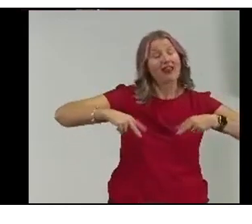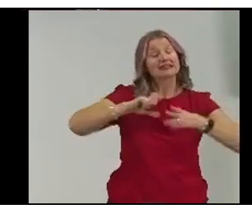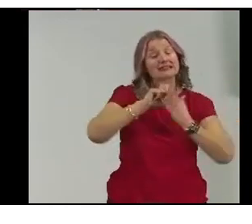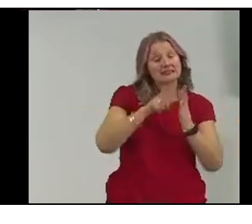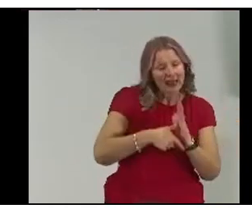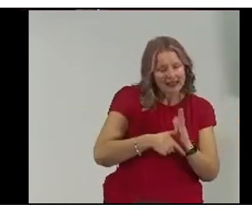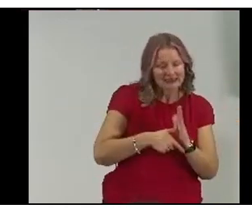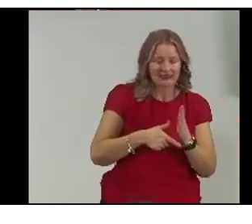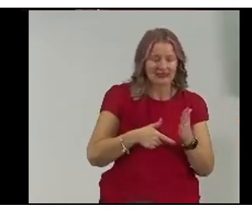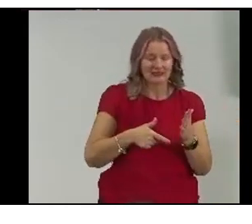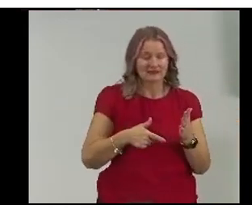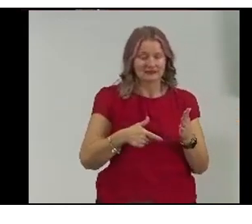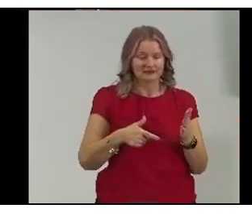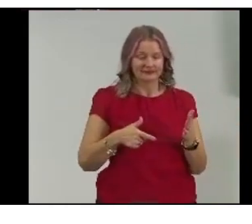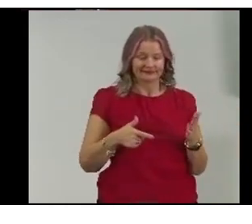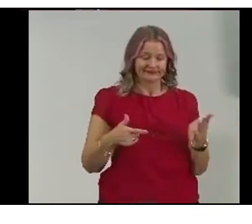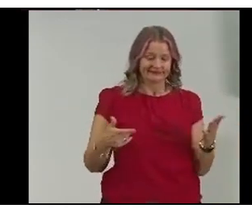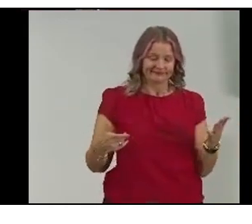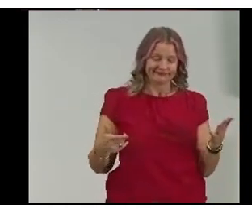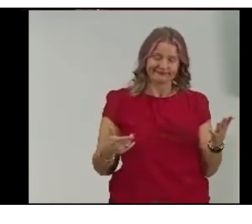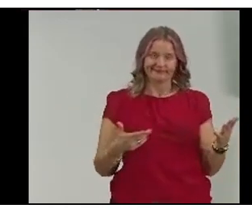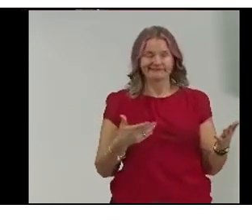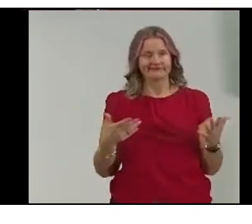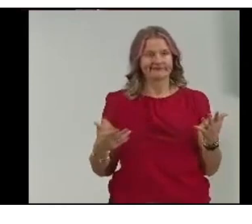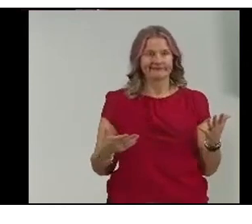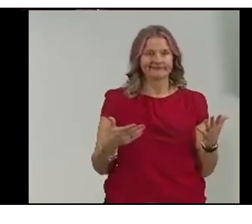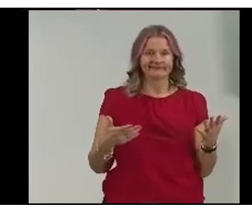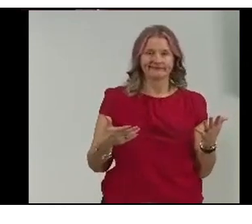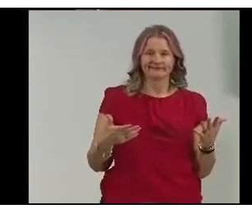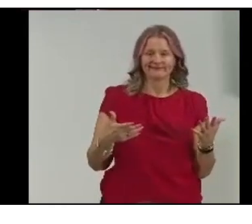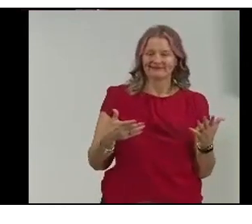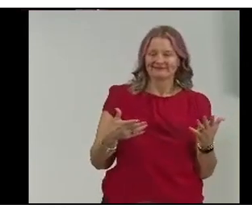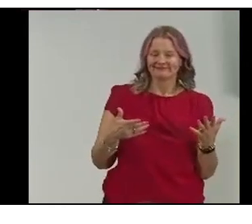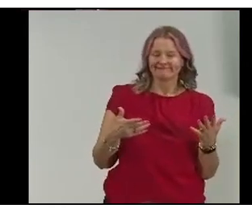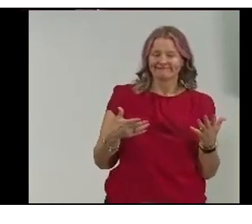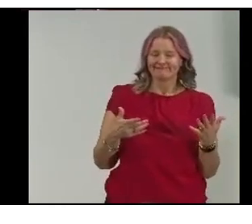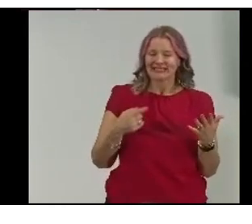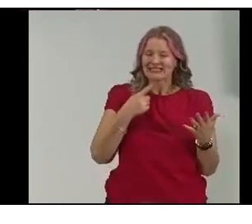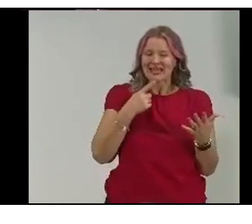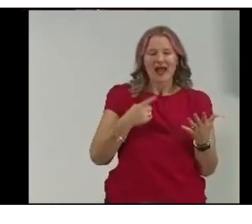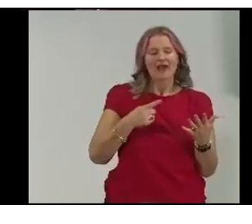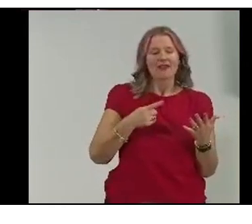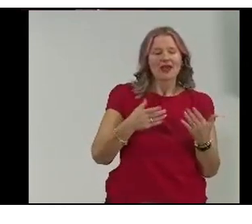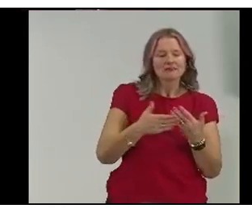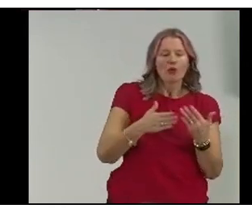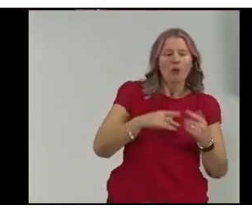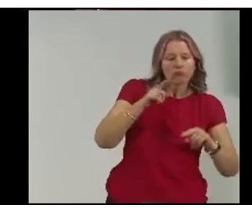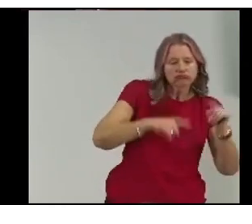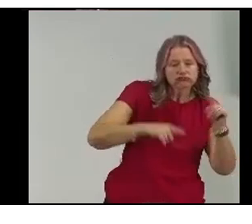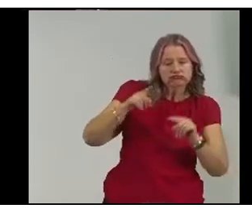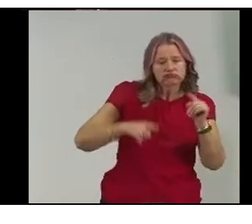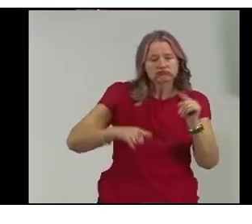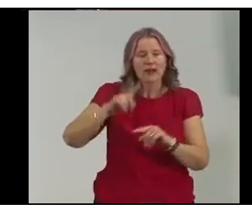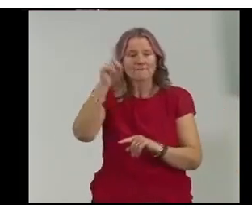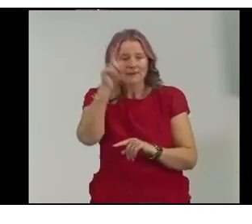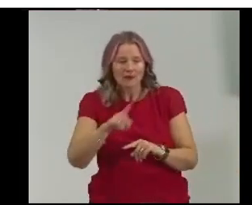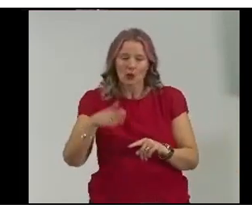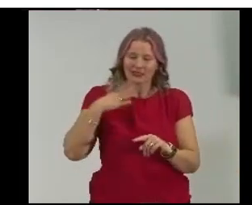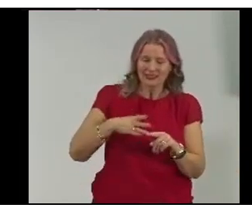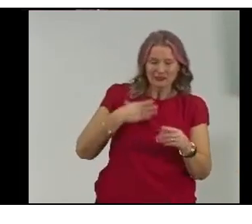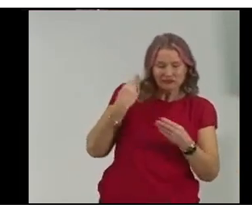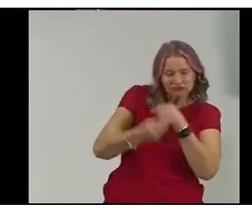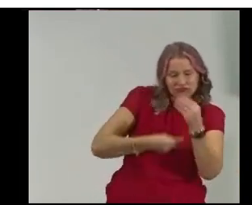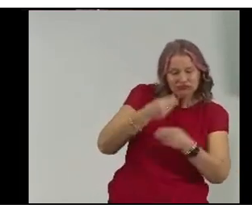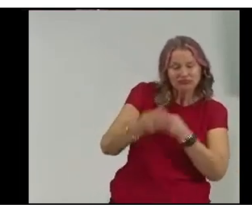cannot stop talking about, there's a more, diverse people in this community, and we are,